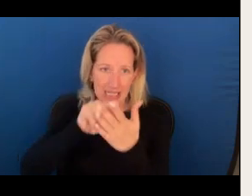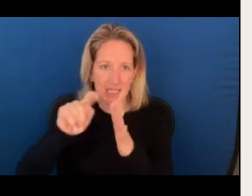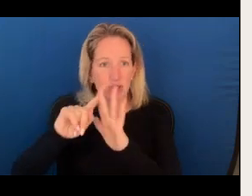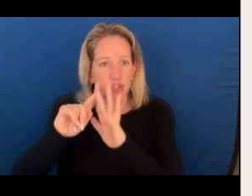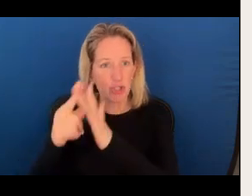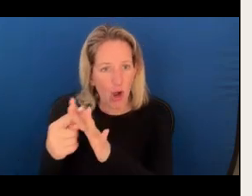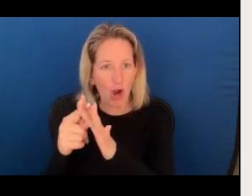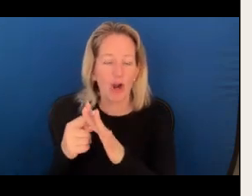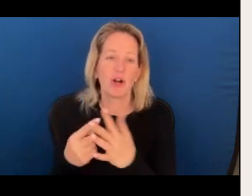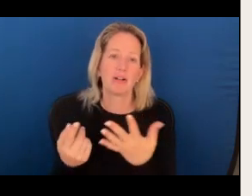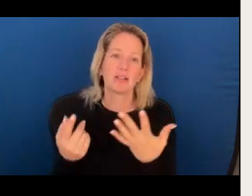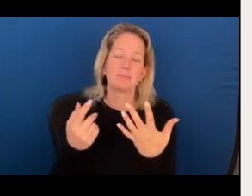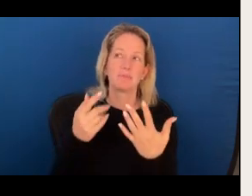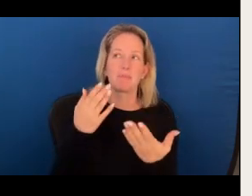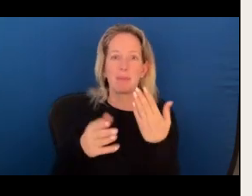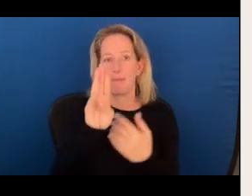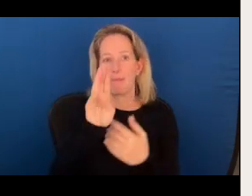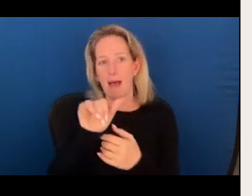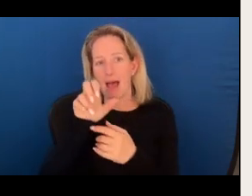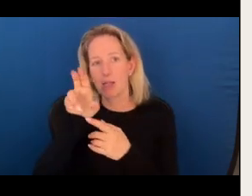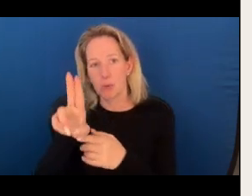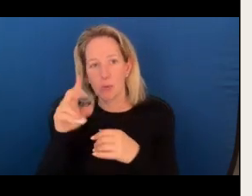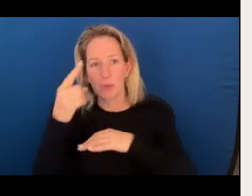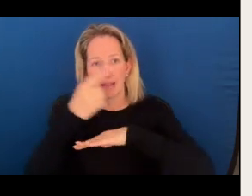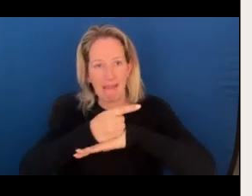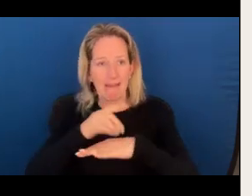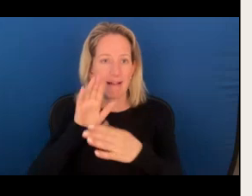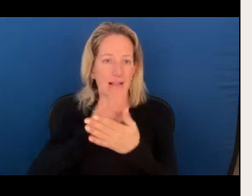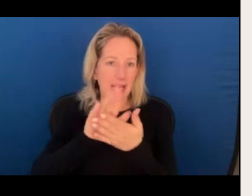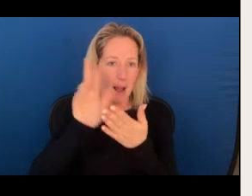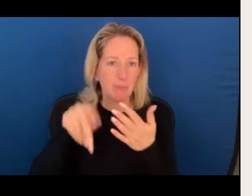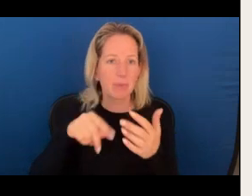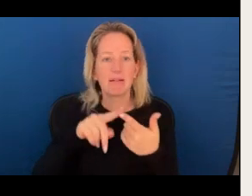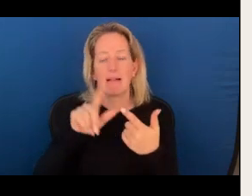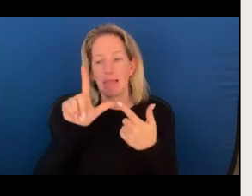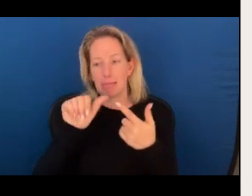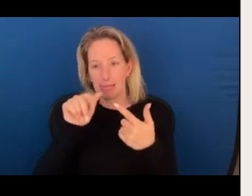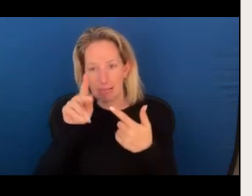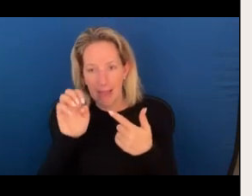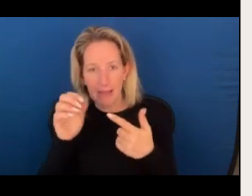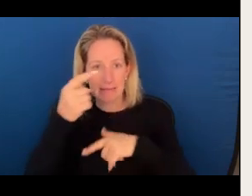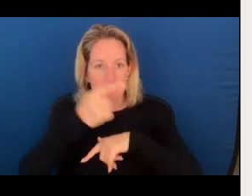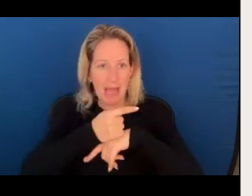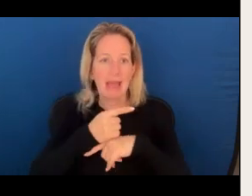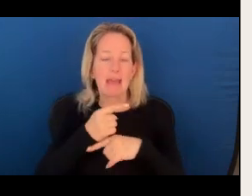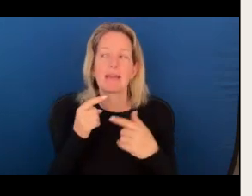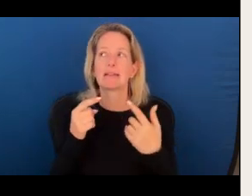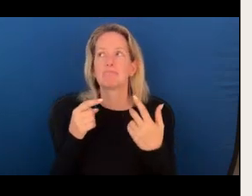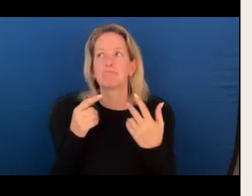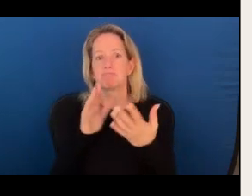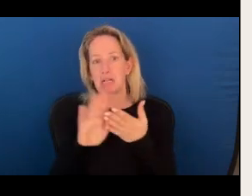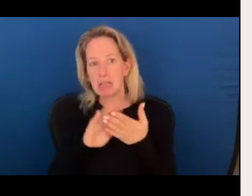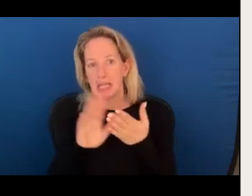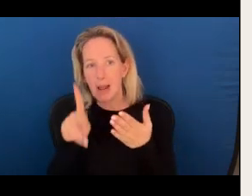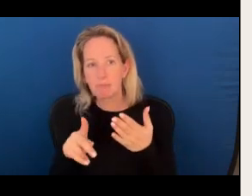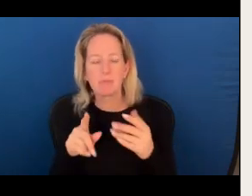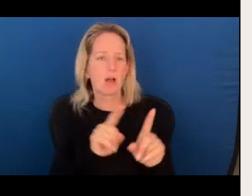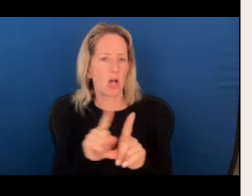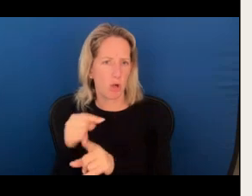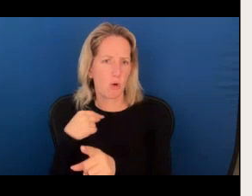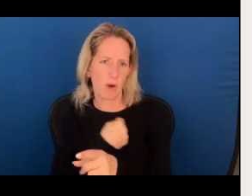and do a bayou day cleanup or a lake cleanup and doing these different things. We're also very involved in the